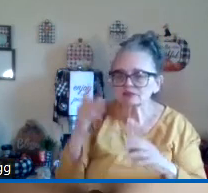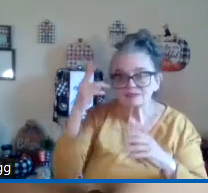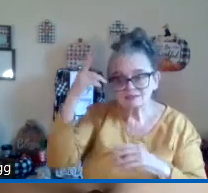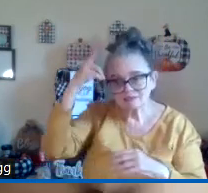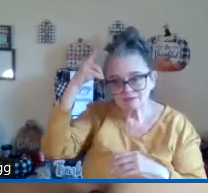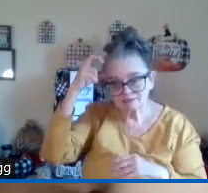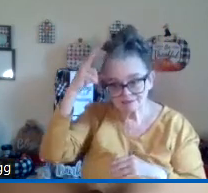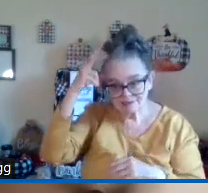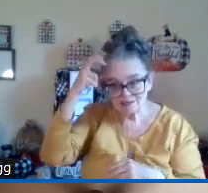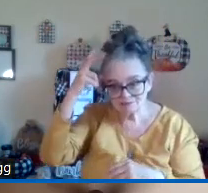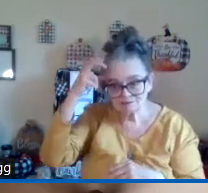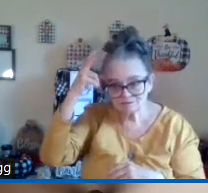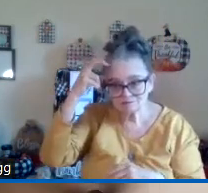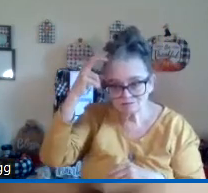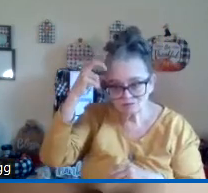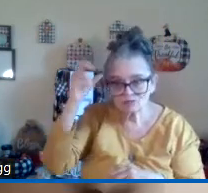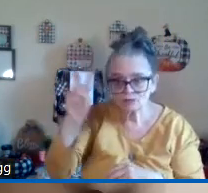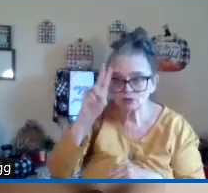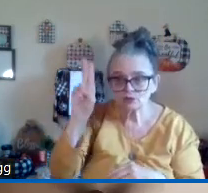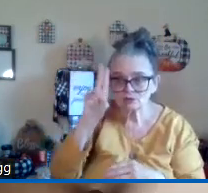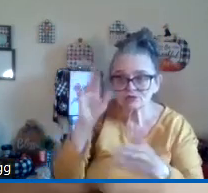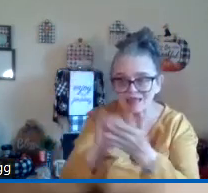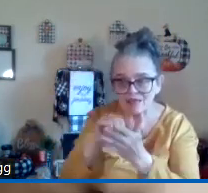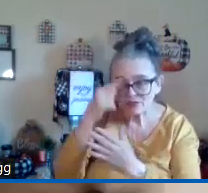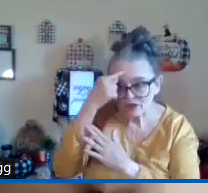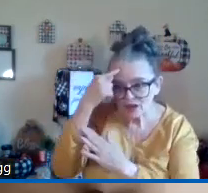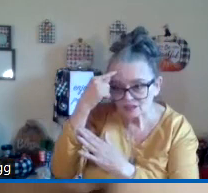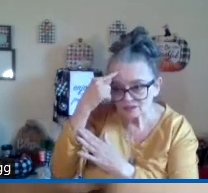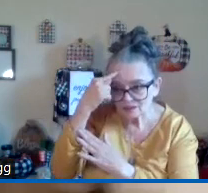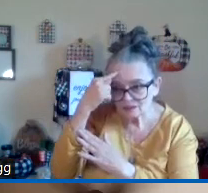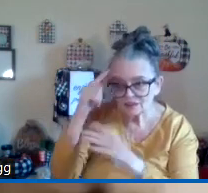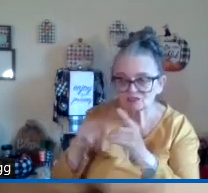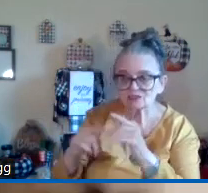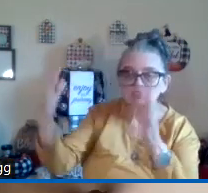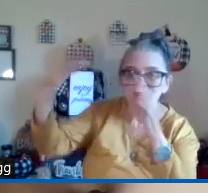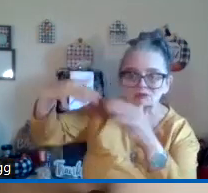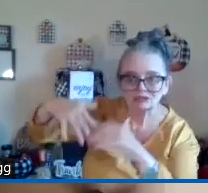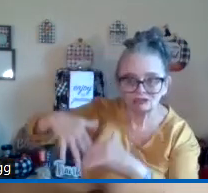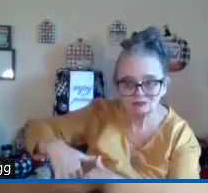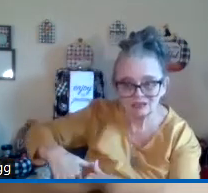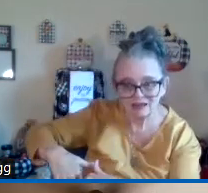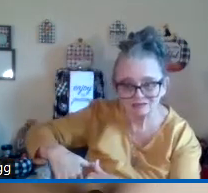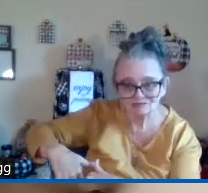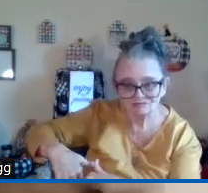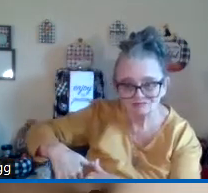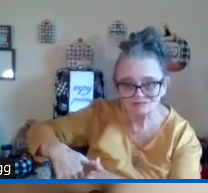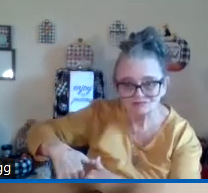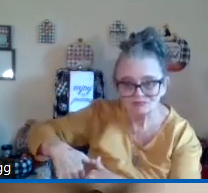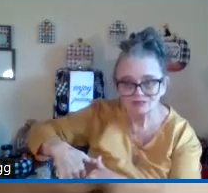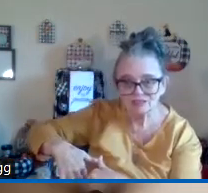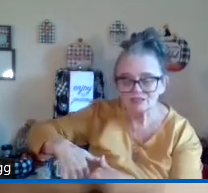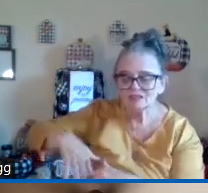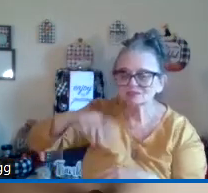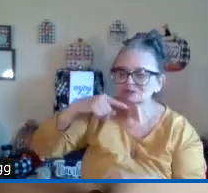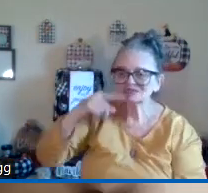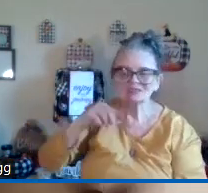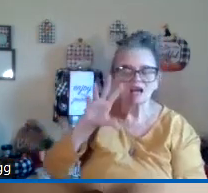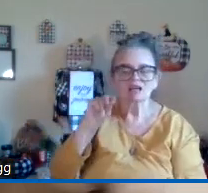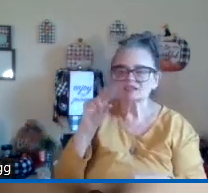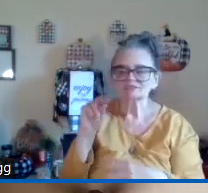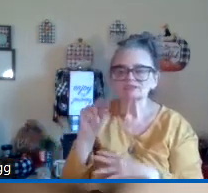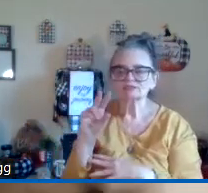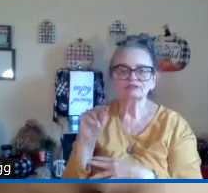It says, but if you receive gifts, you can overthrow it. That means that sometimes